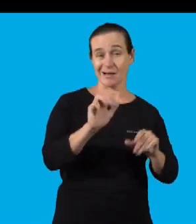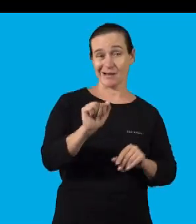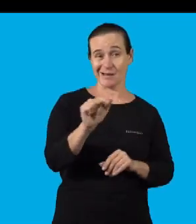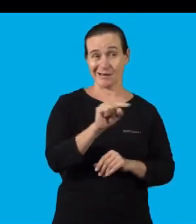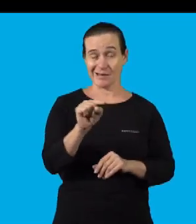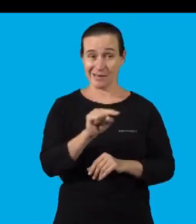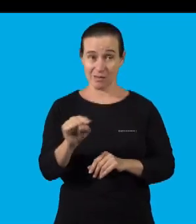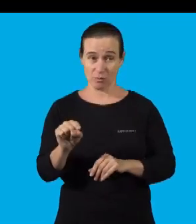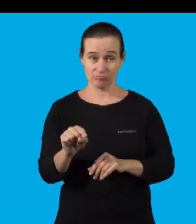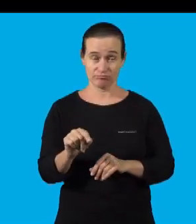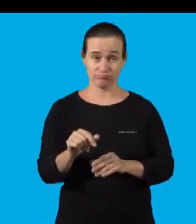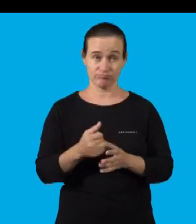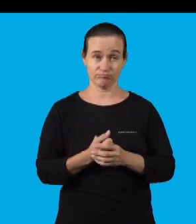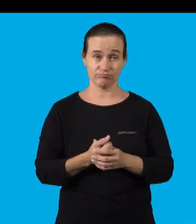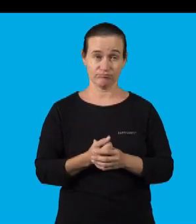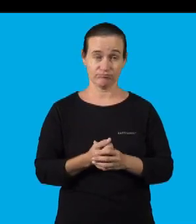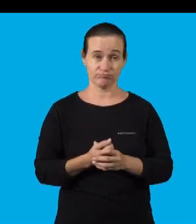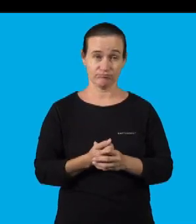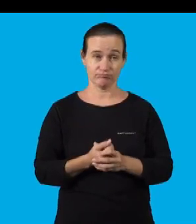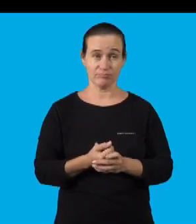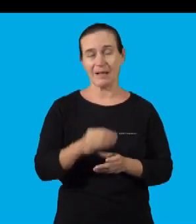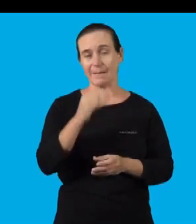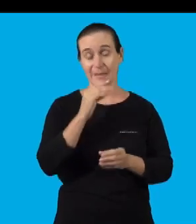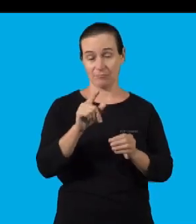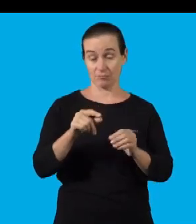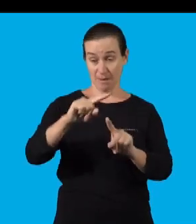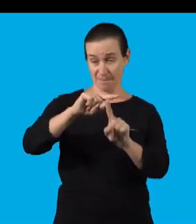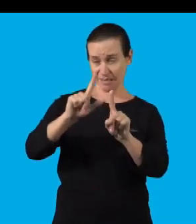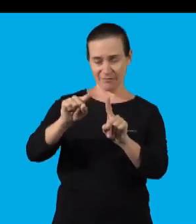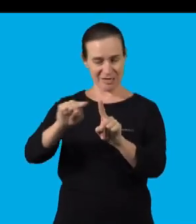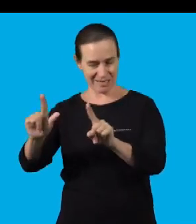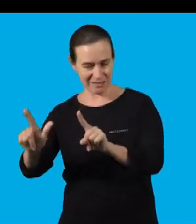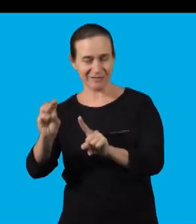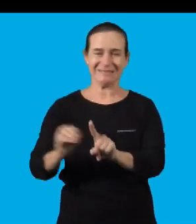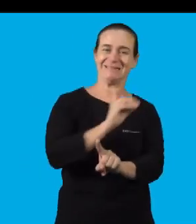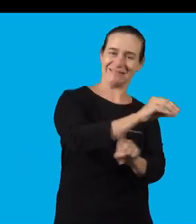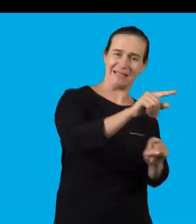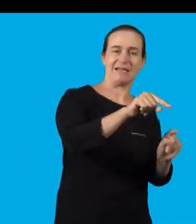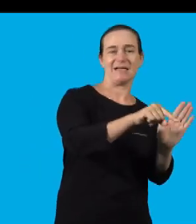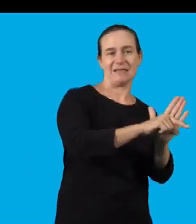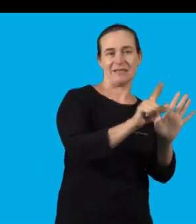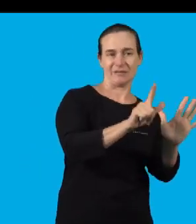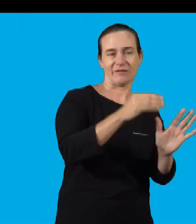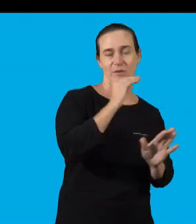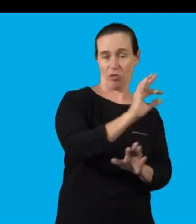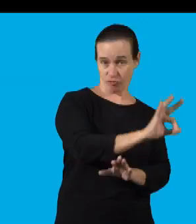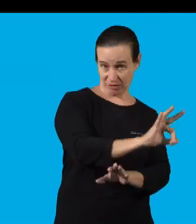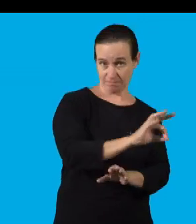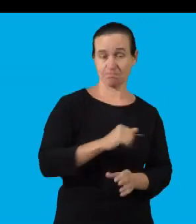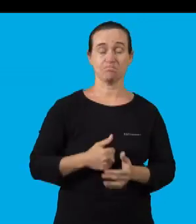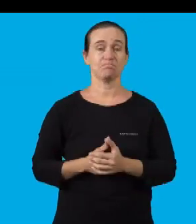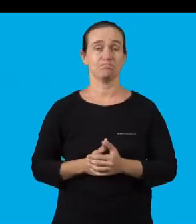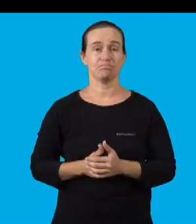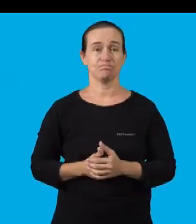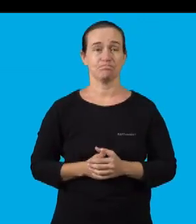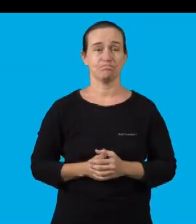is equals to, and on the other side, we are simply going to have 10 minus 7, which is going to be a 3.